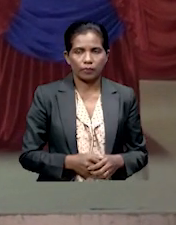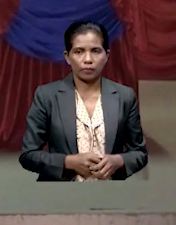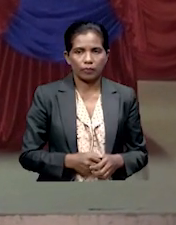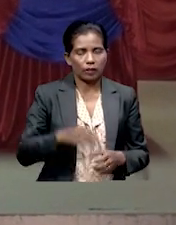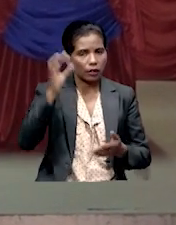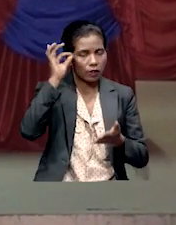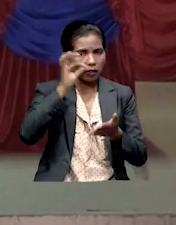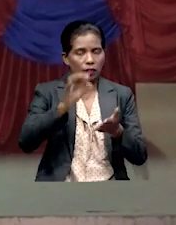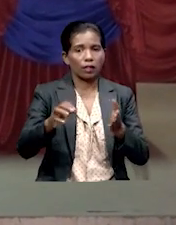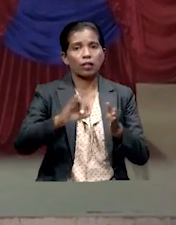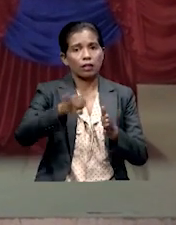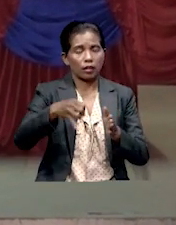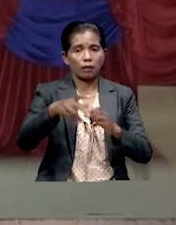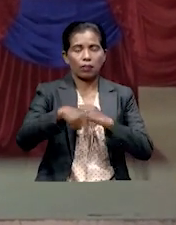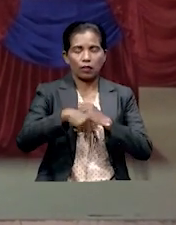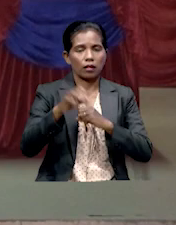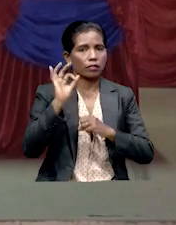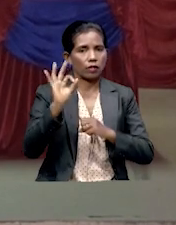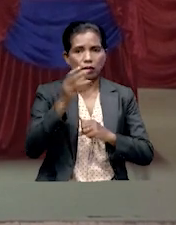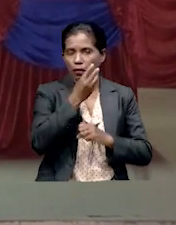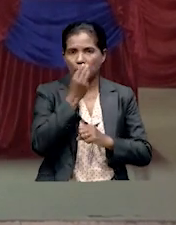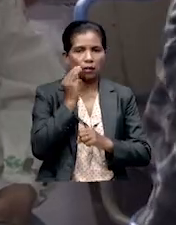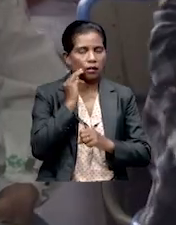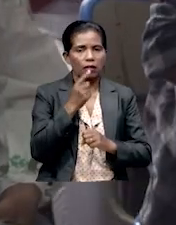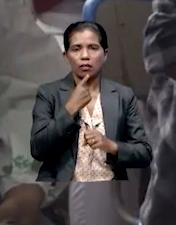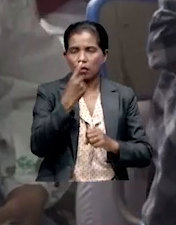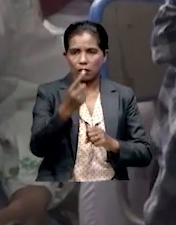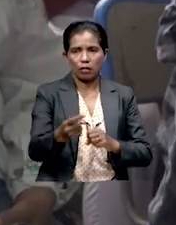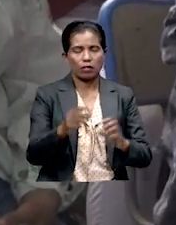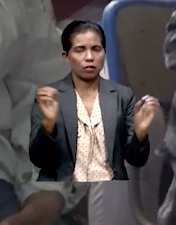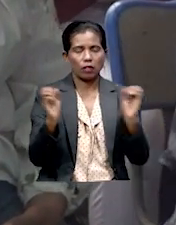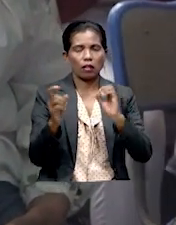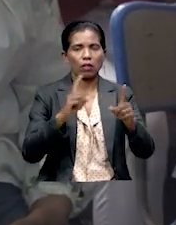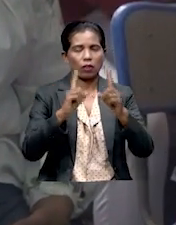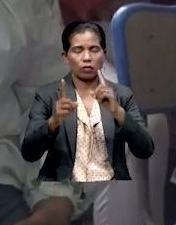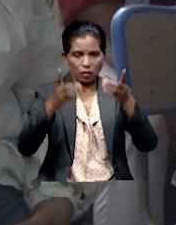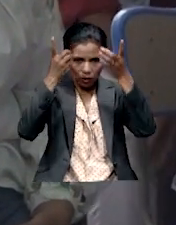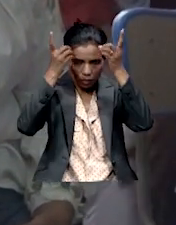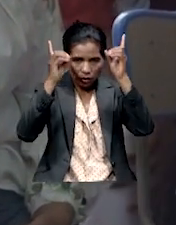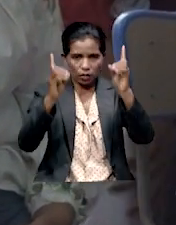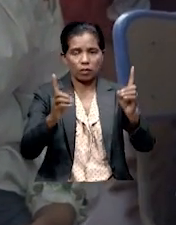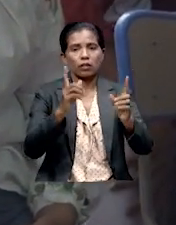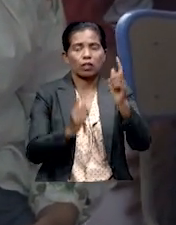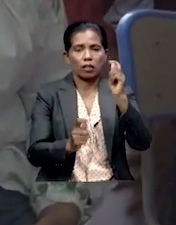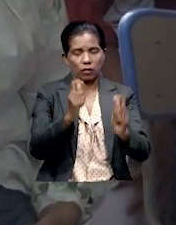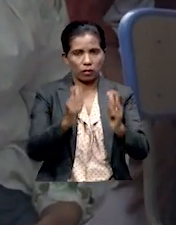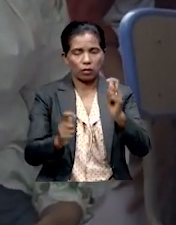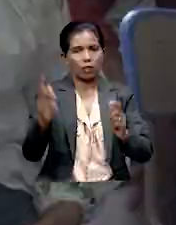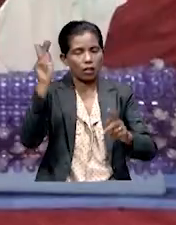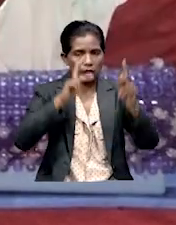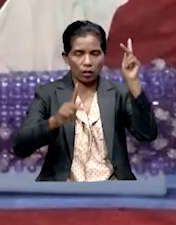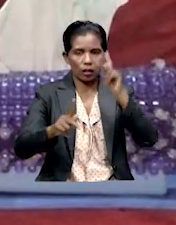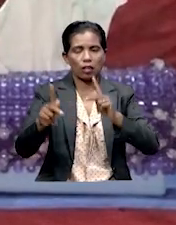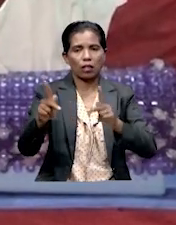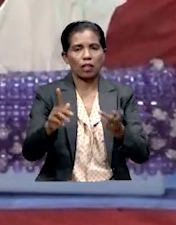Secretário geral Partido Fretilin, Maria Bing Amude Alkatiri Hateten, niela halo intervensão ba decisão tribunal, ba caso tráfico droga na